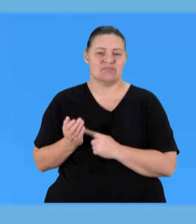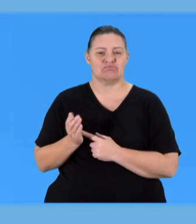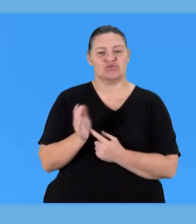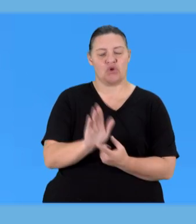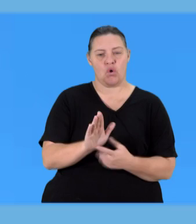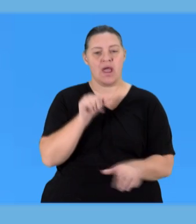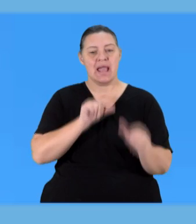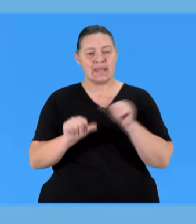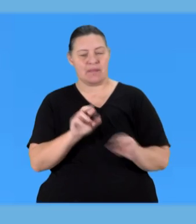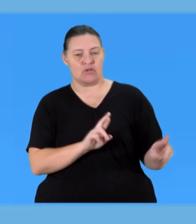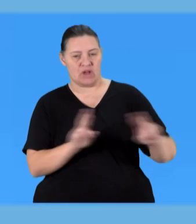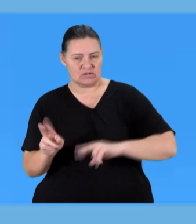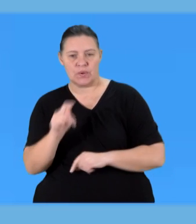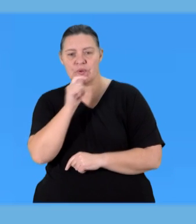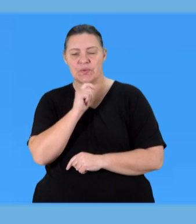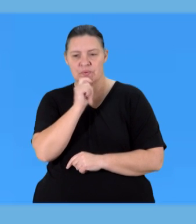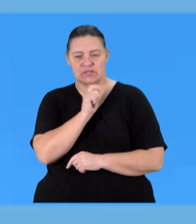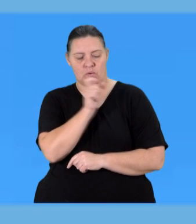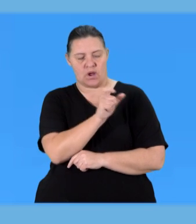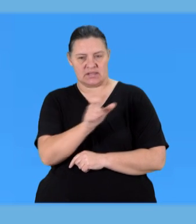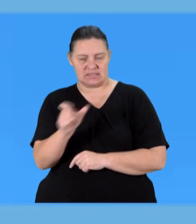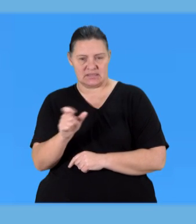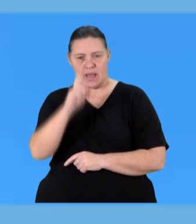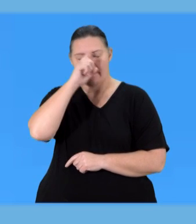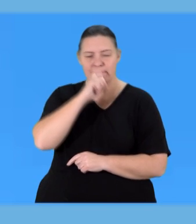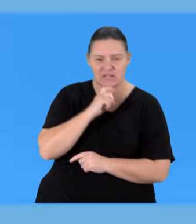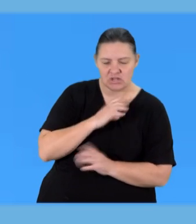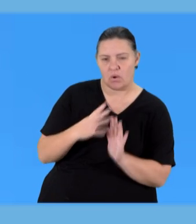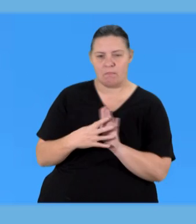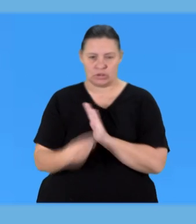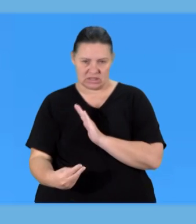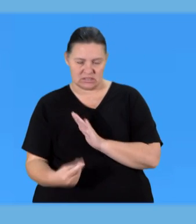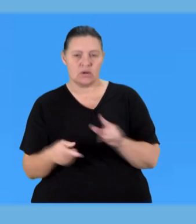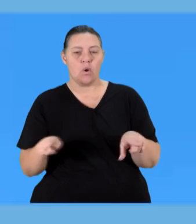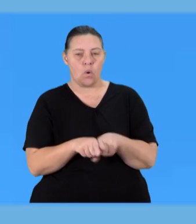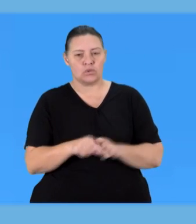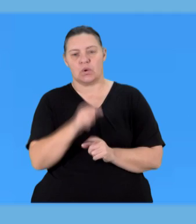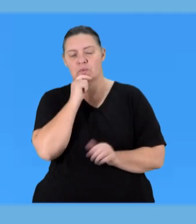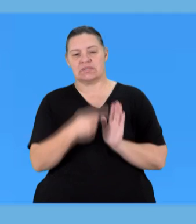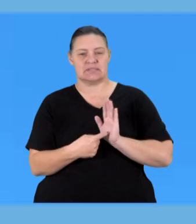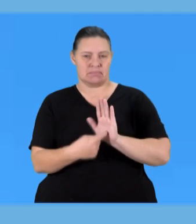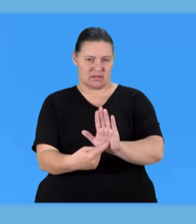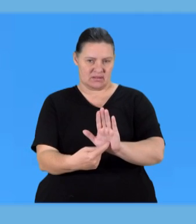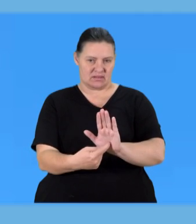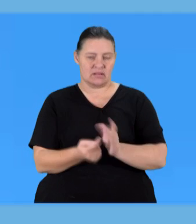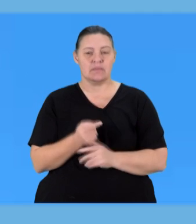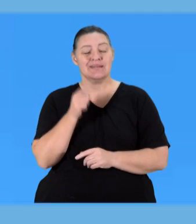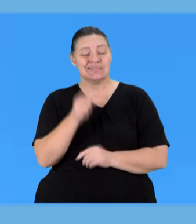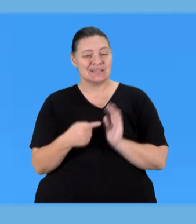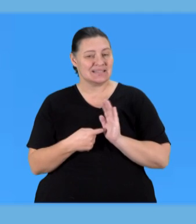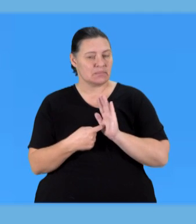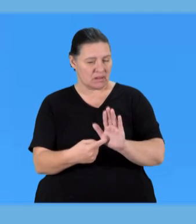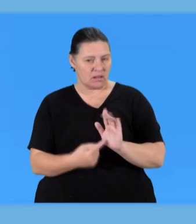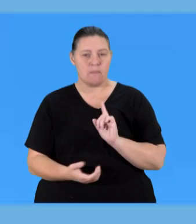of showing a chemical reaction using words, pictures or models, and also using symbols. Remember that